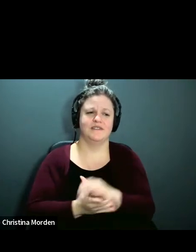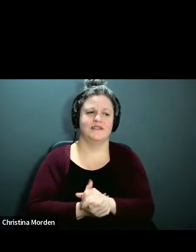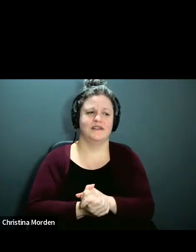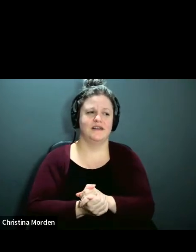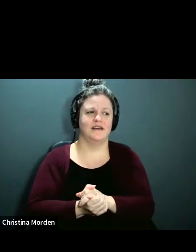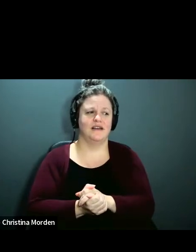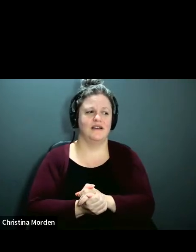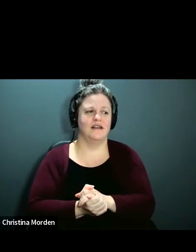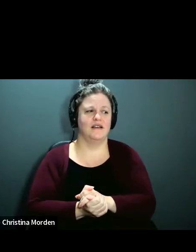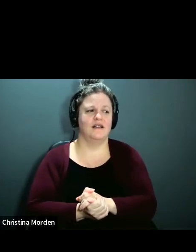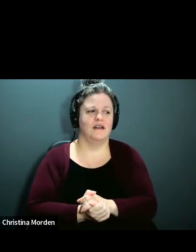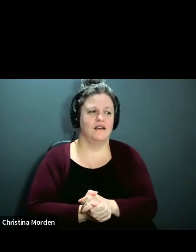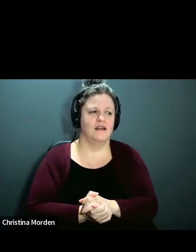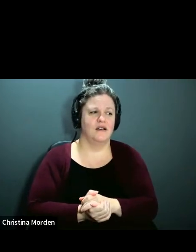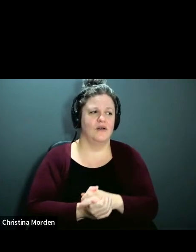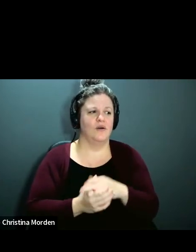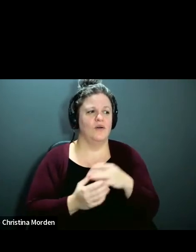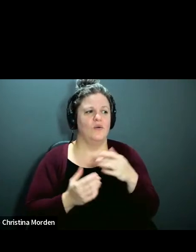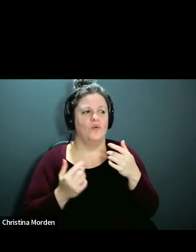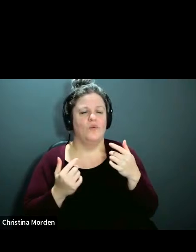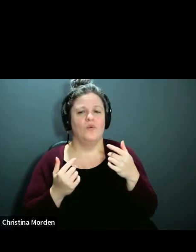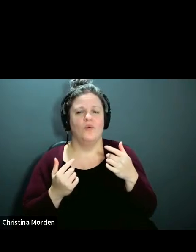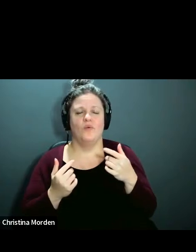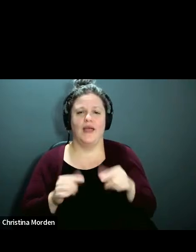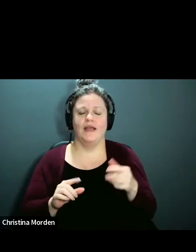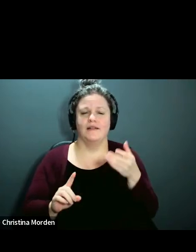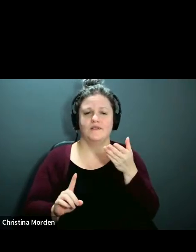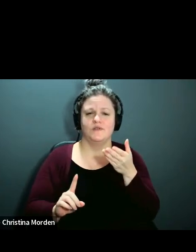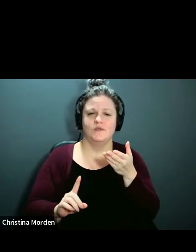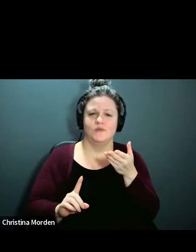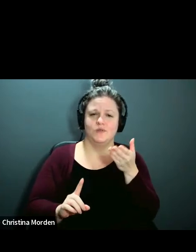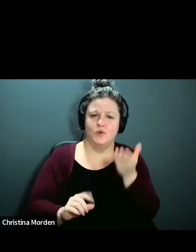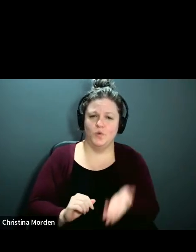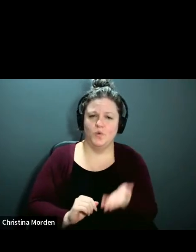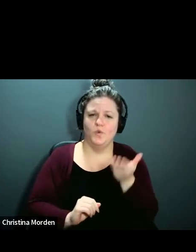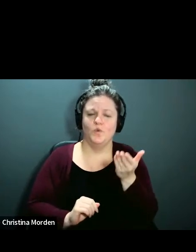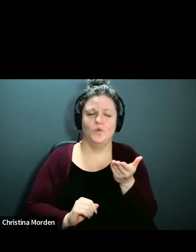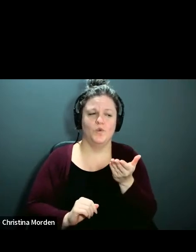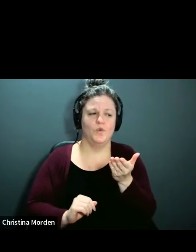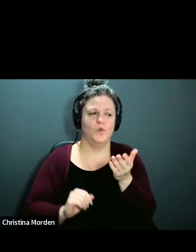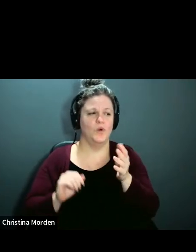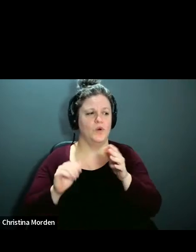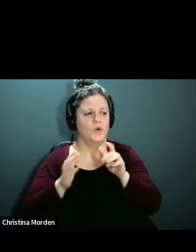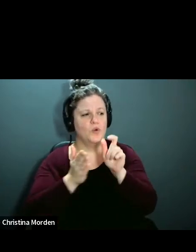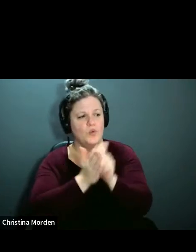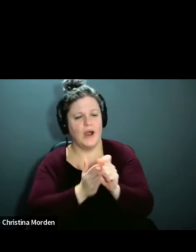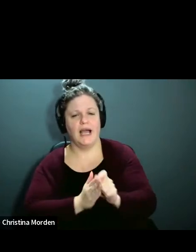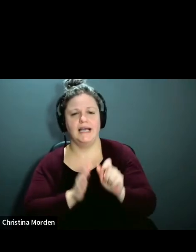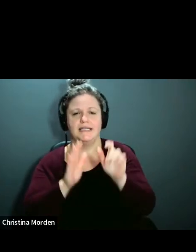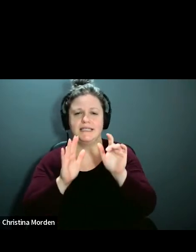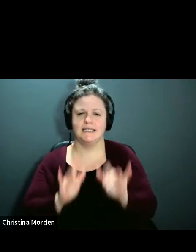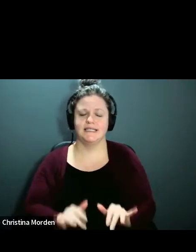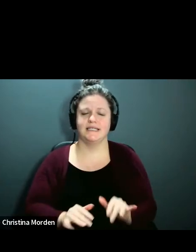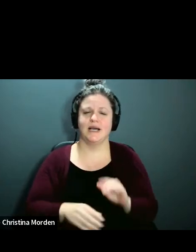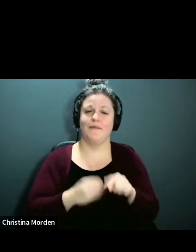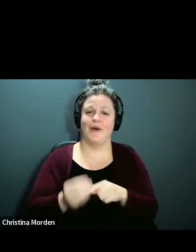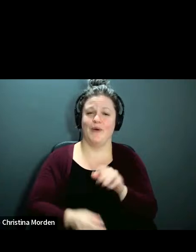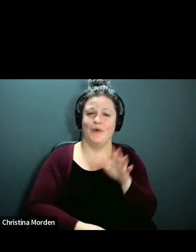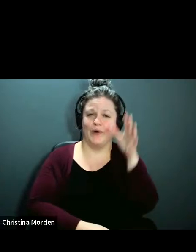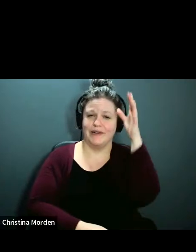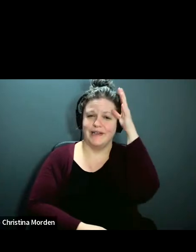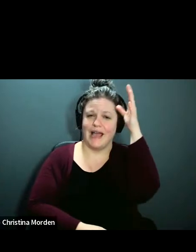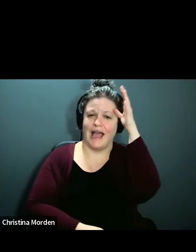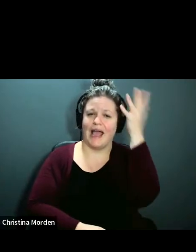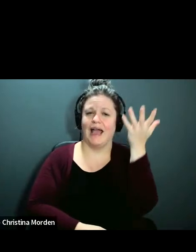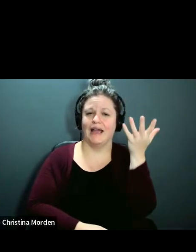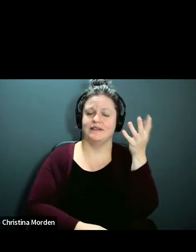I when when you talk about the particularly in in your writing about your your dad um knowing having